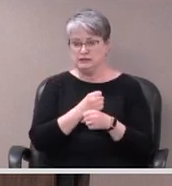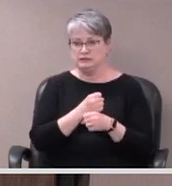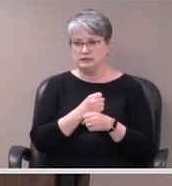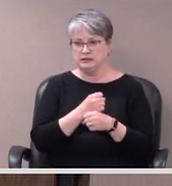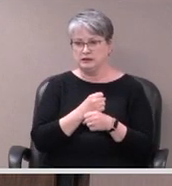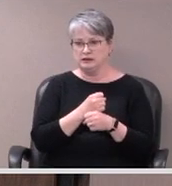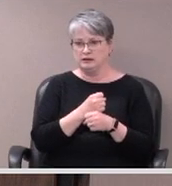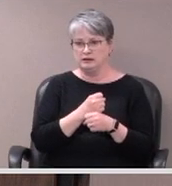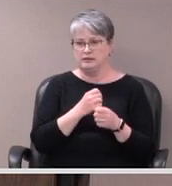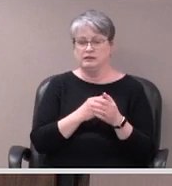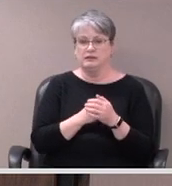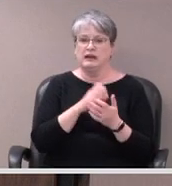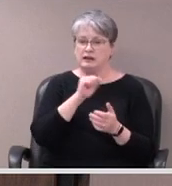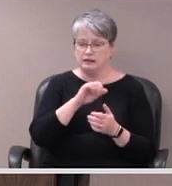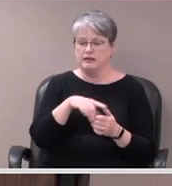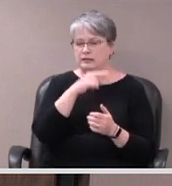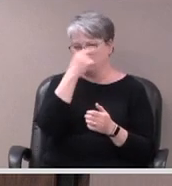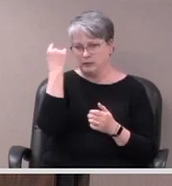They were Black.